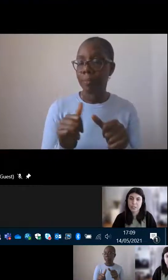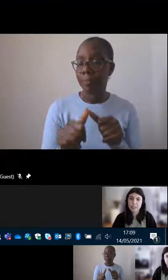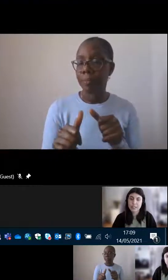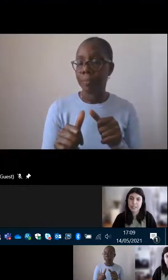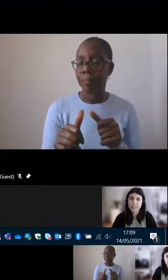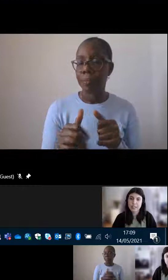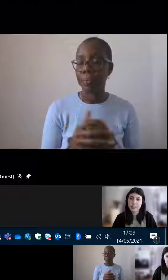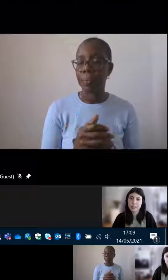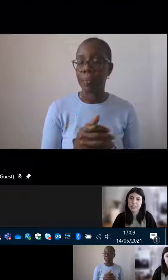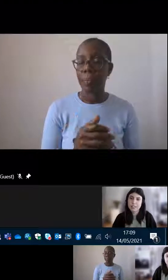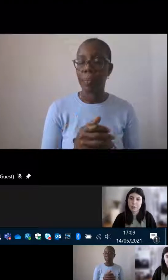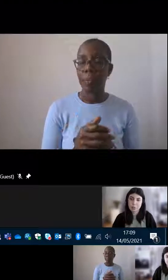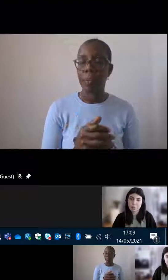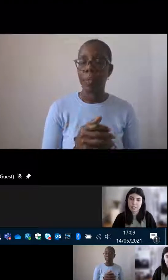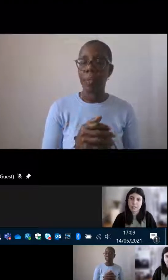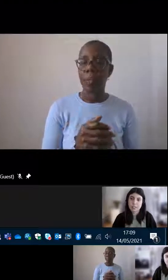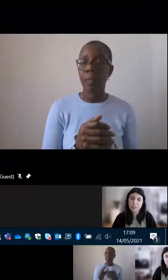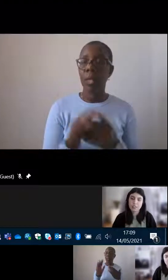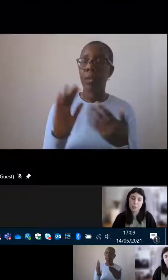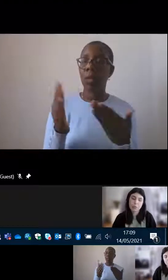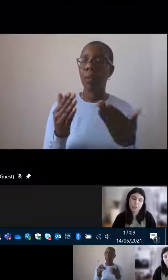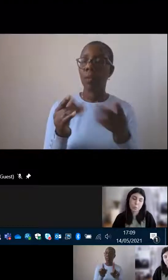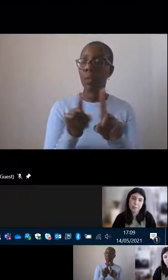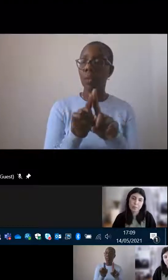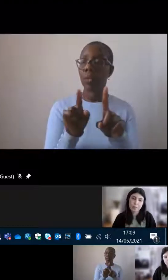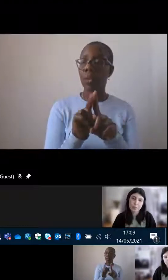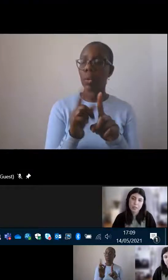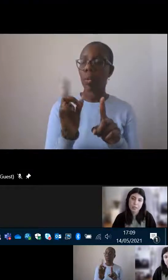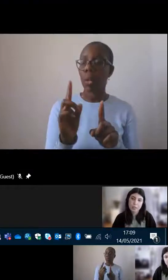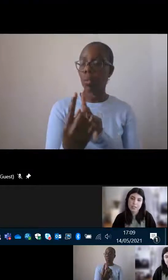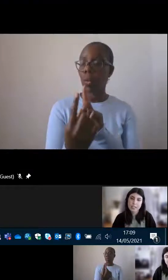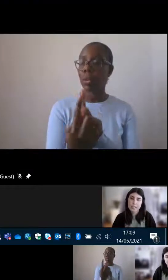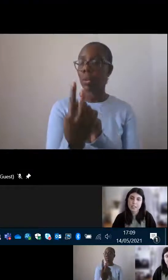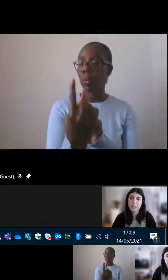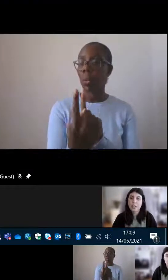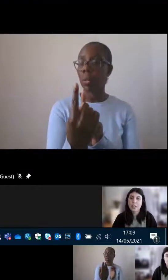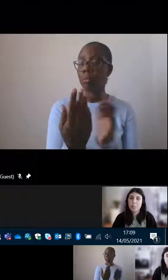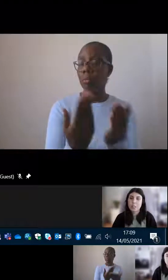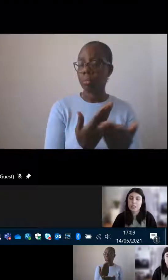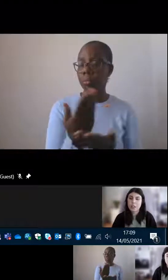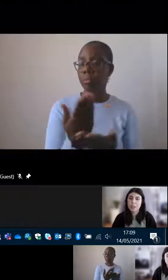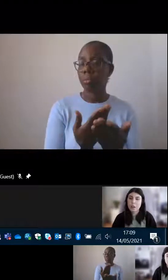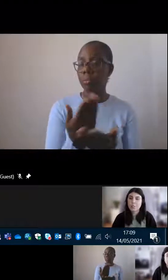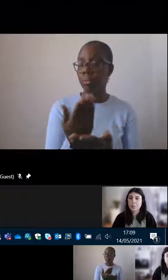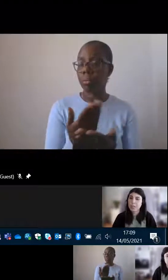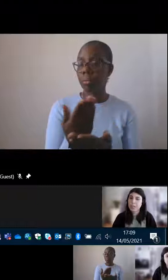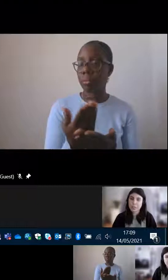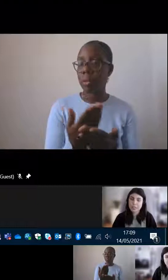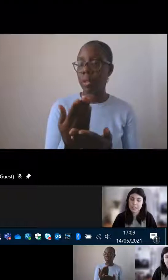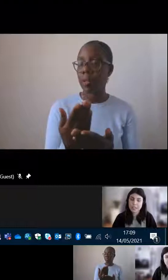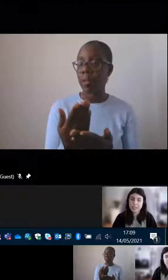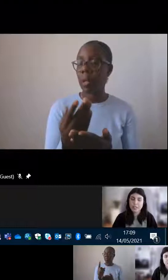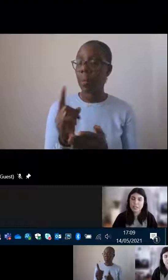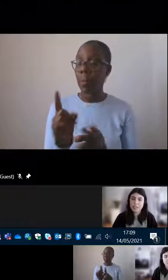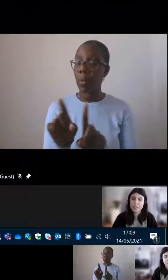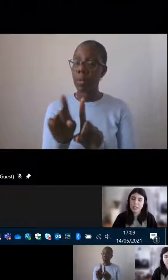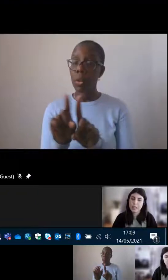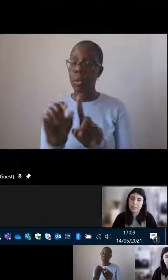also offer is individual, so one-to-one counselling, But they also offer group